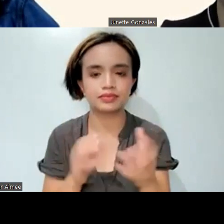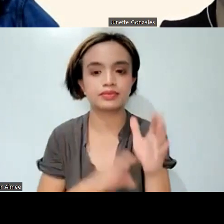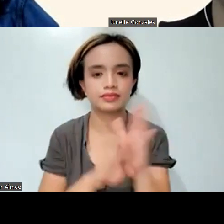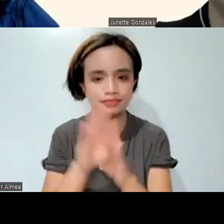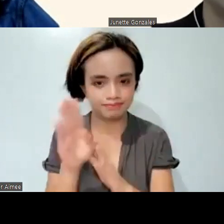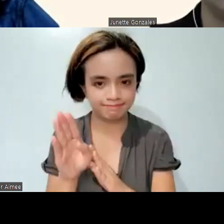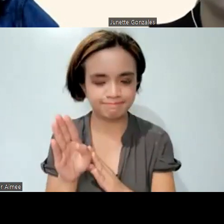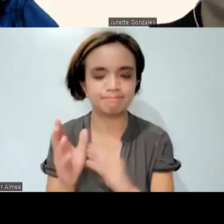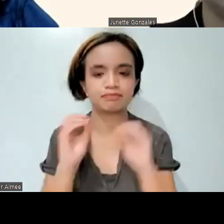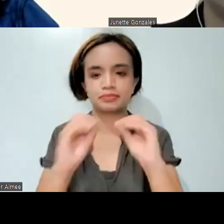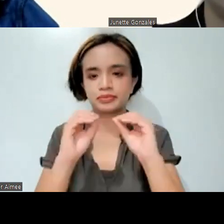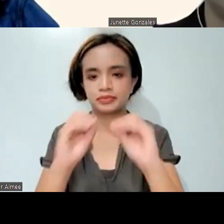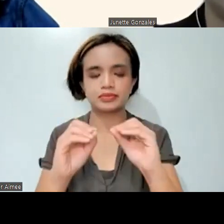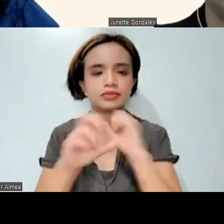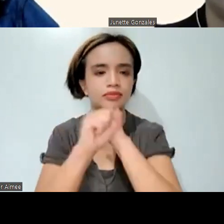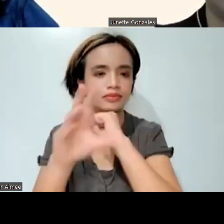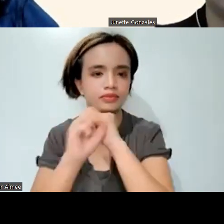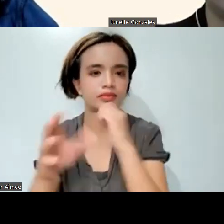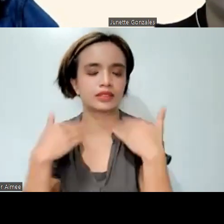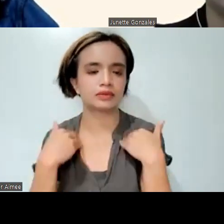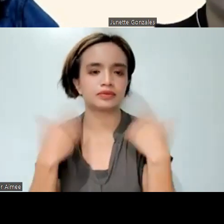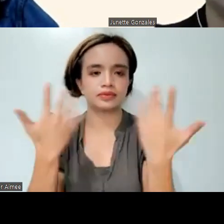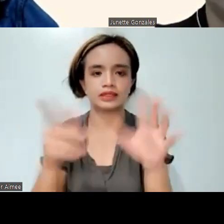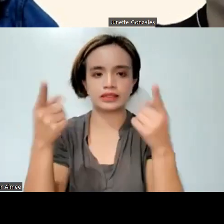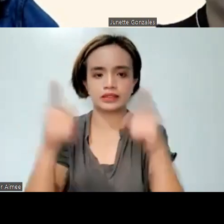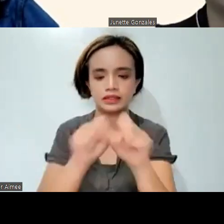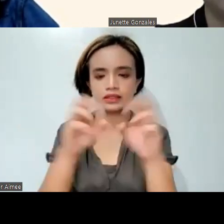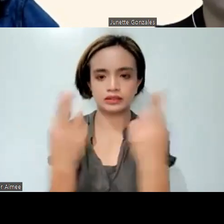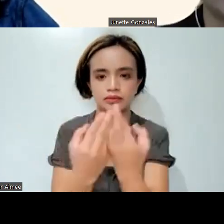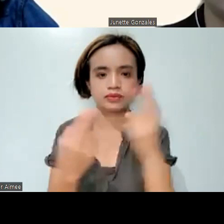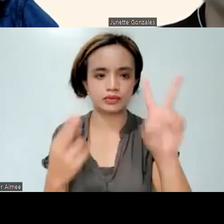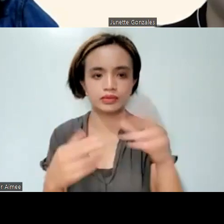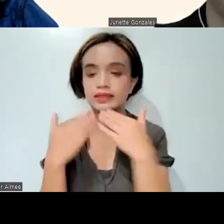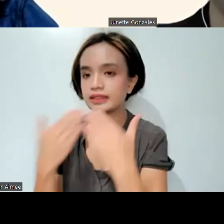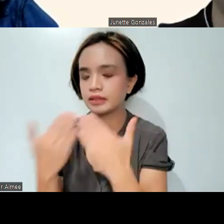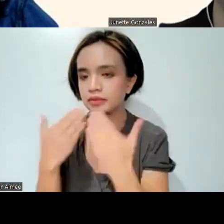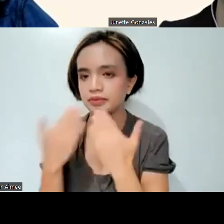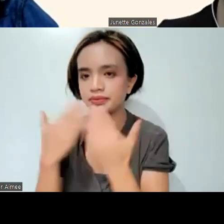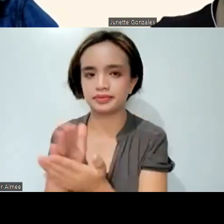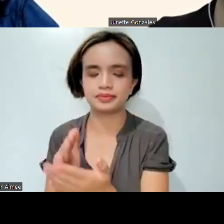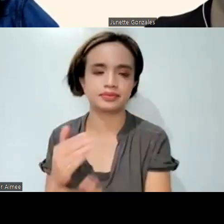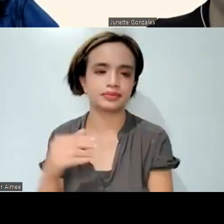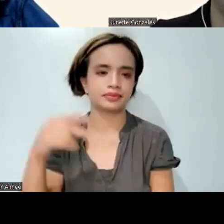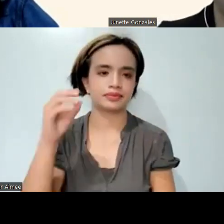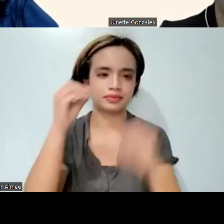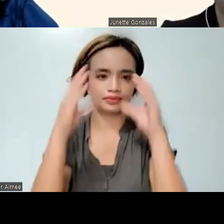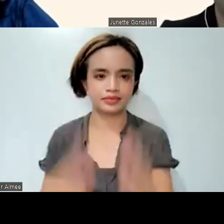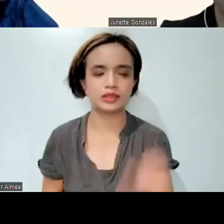champions. It has conducted 2 webinars for faculty so far. Thank you for this, Teacher Portia. All